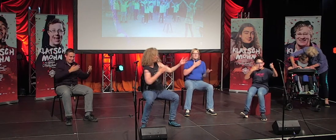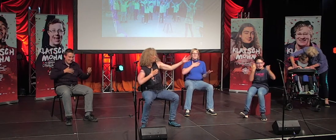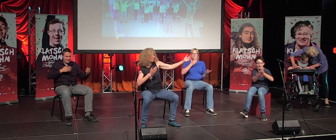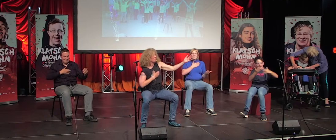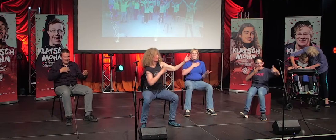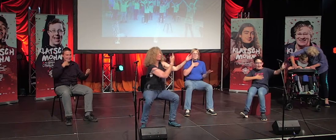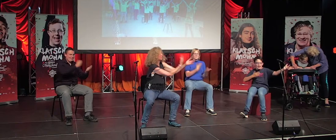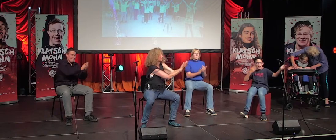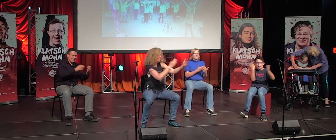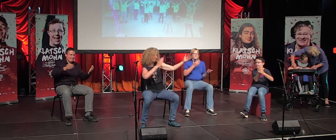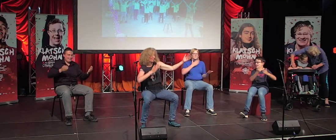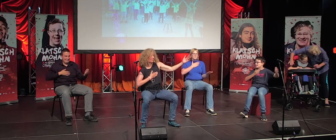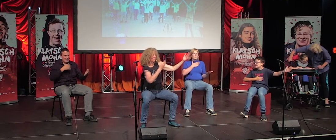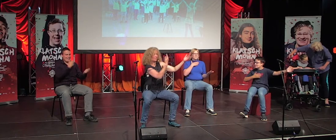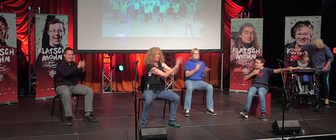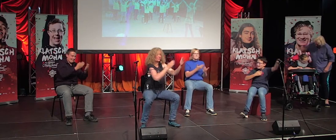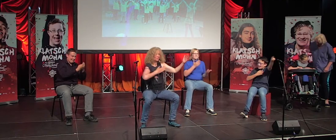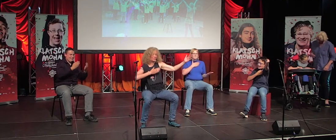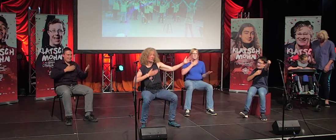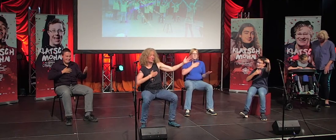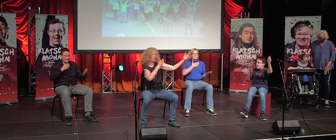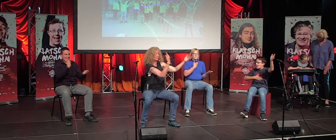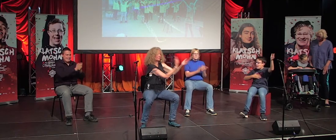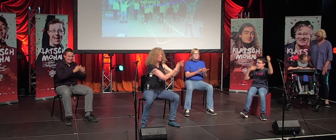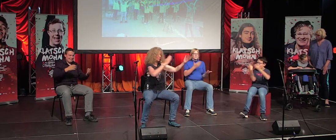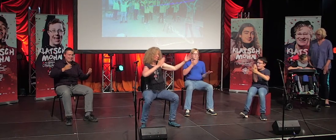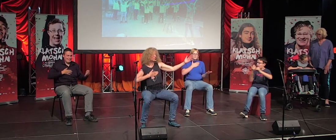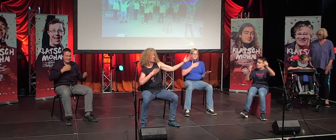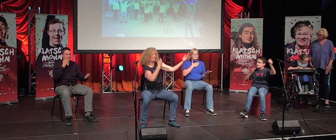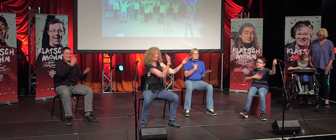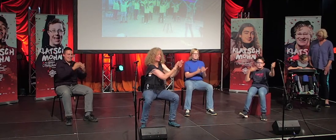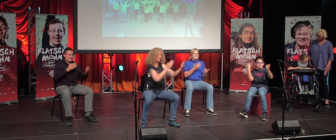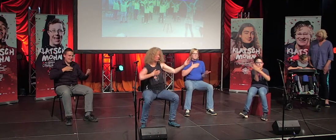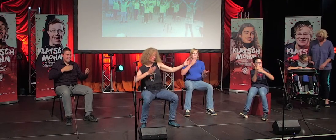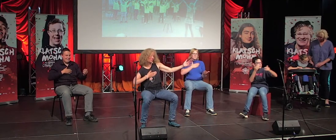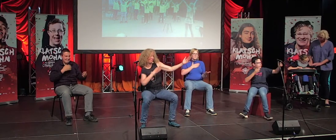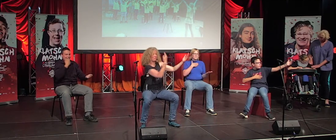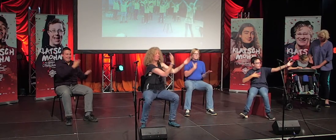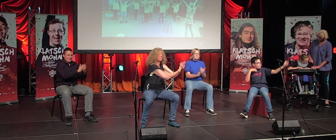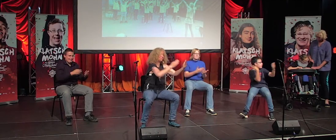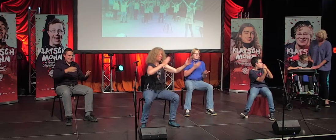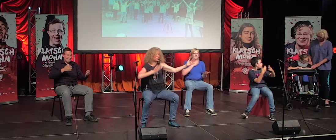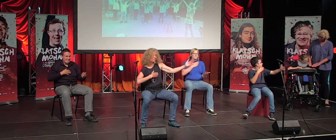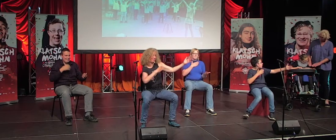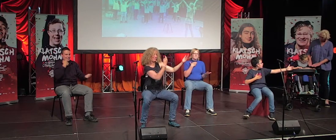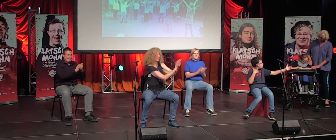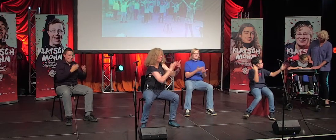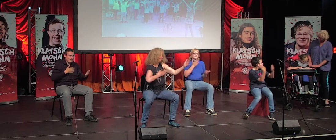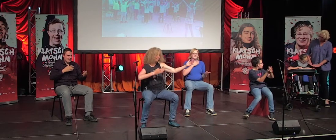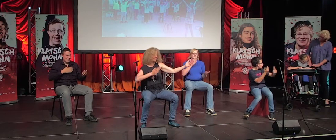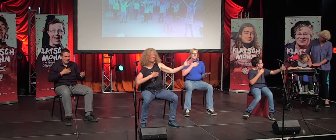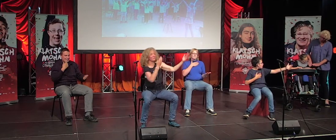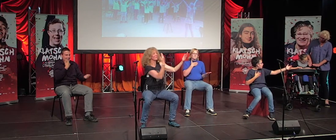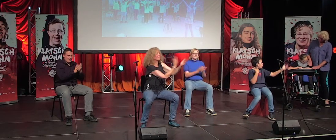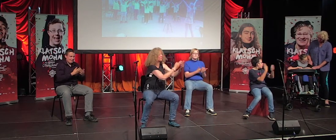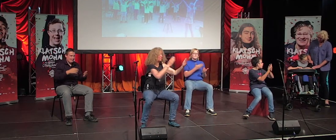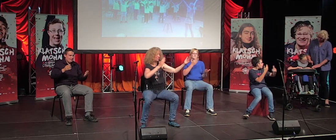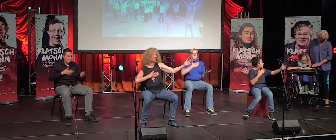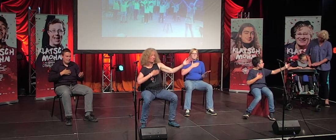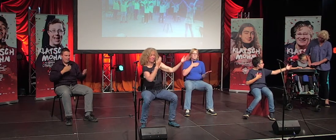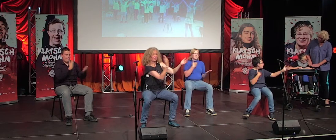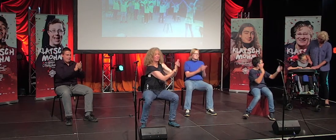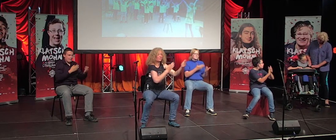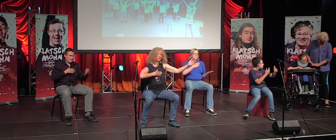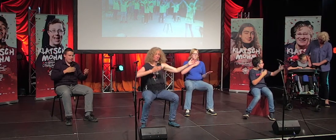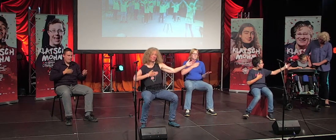I count gates and numbers, then play the guessing game. It's just a place that changes, the rest is still the